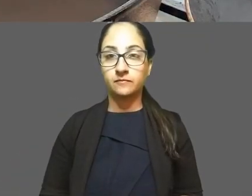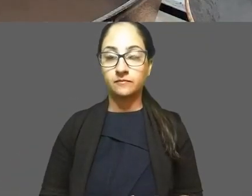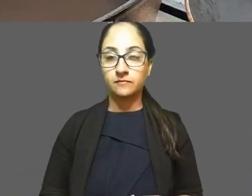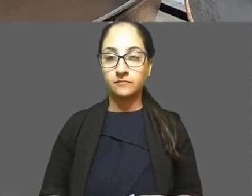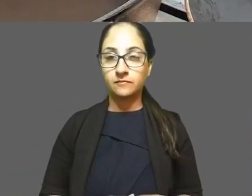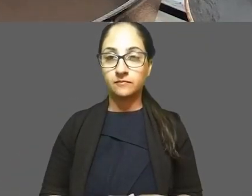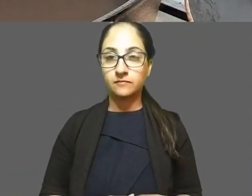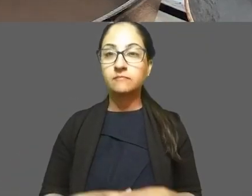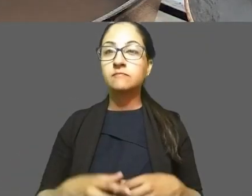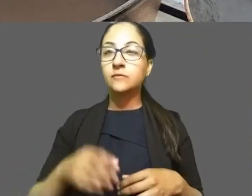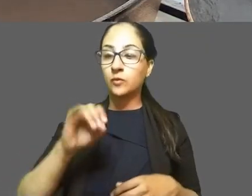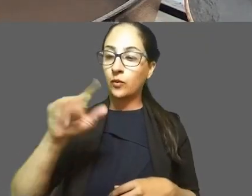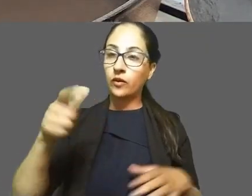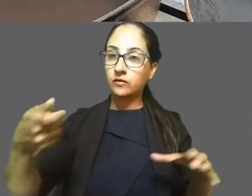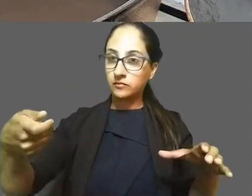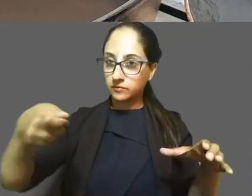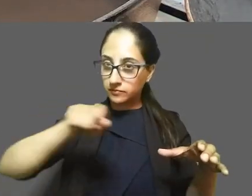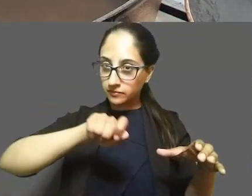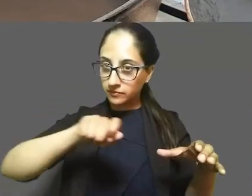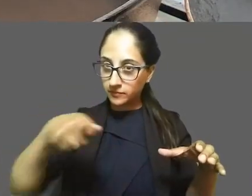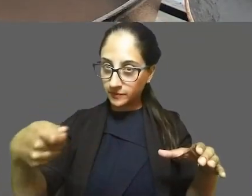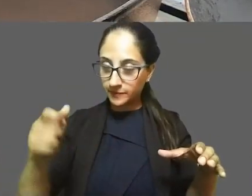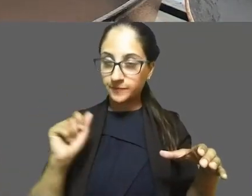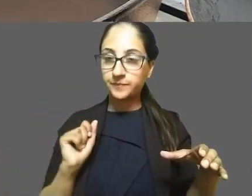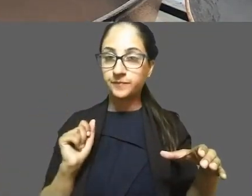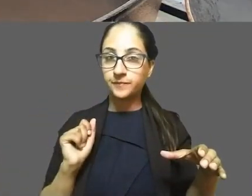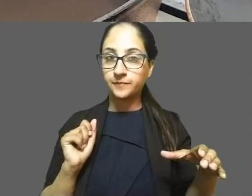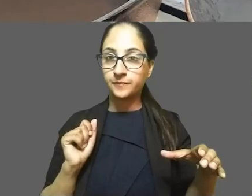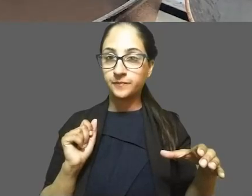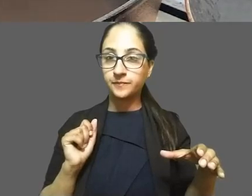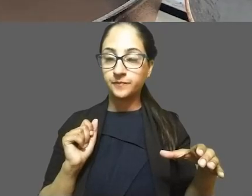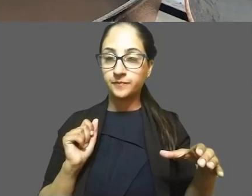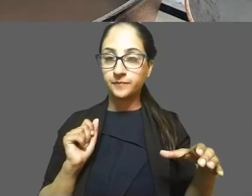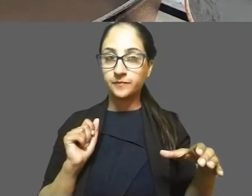So going ahead, adding our oil in.